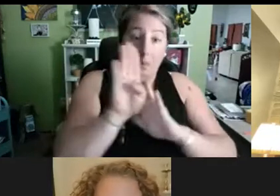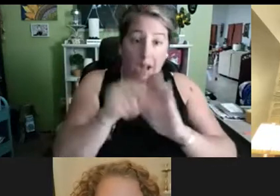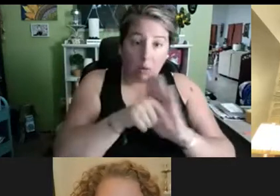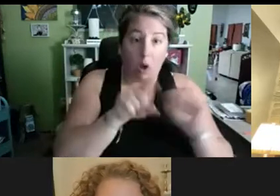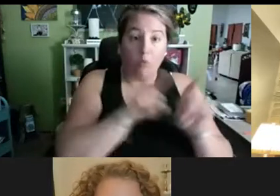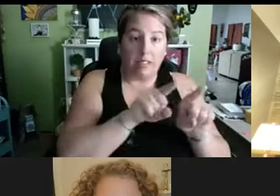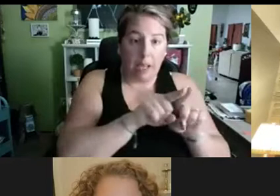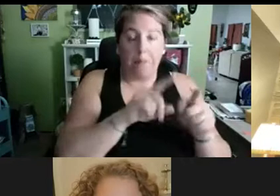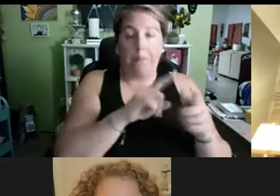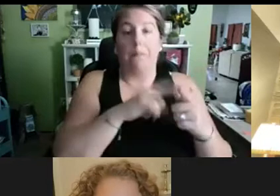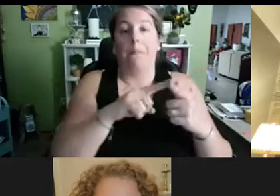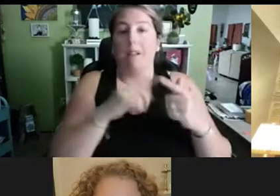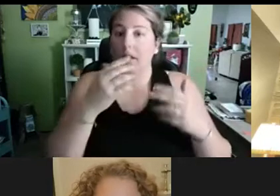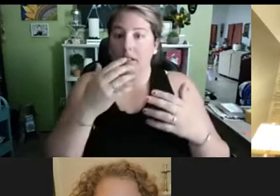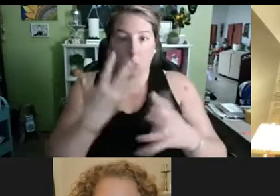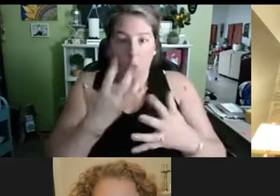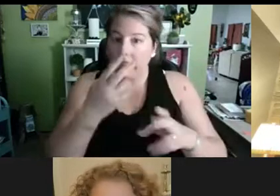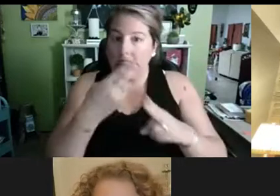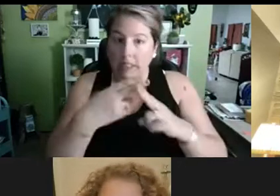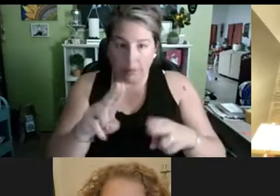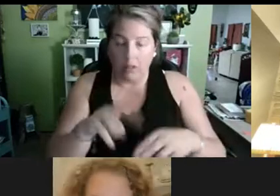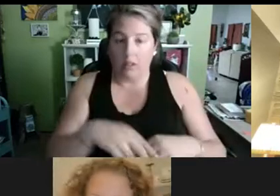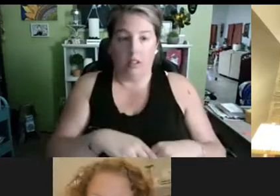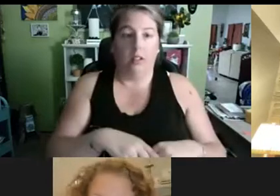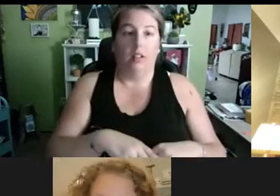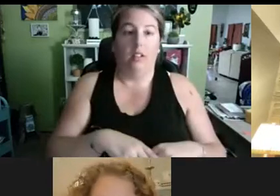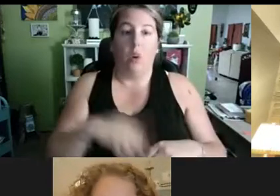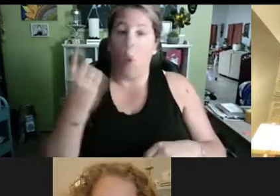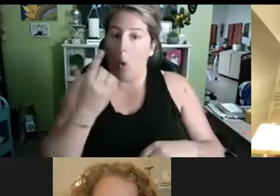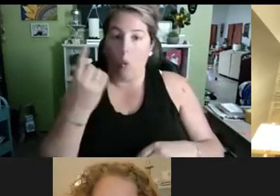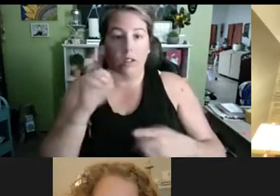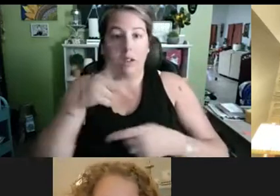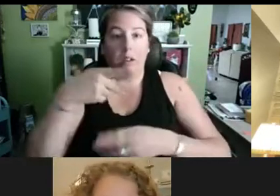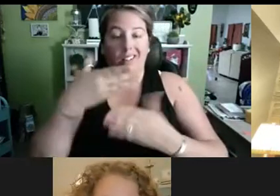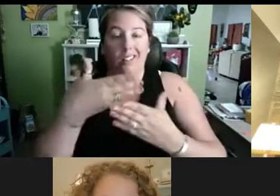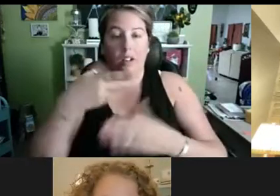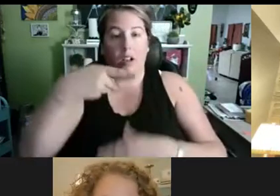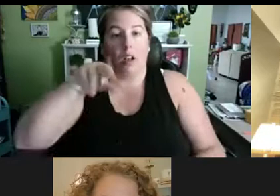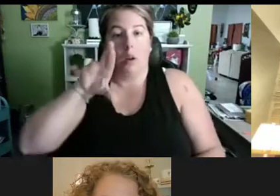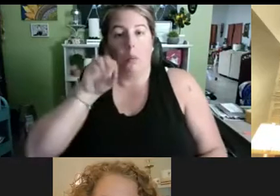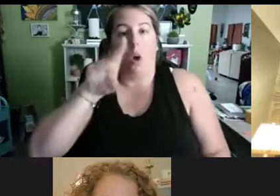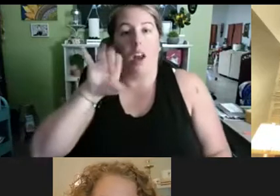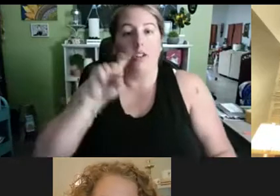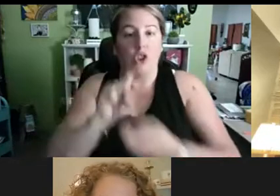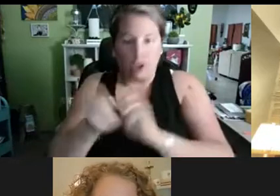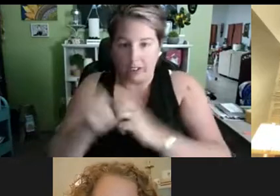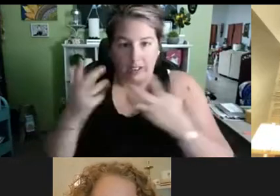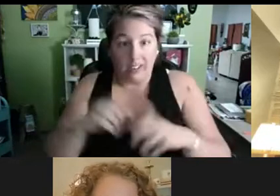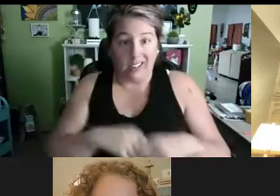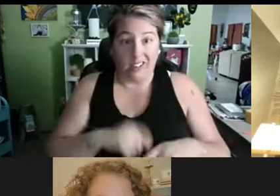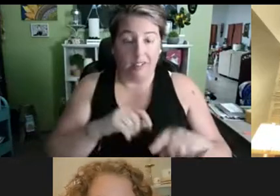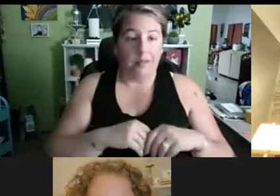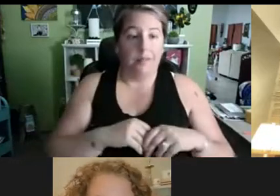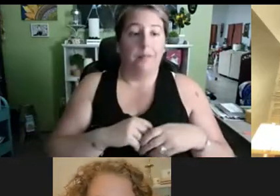simple so that it's the products that are getting highlighted, but it looks a lot nicer, right?